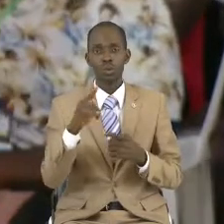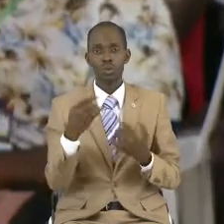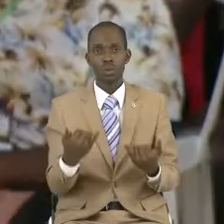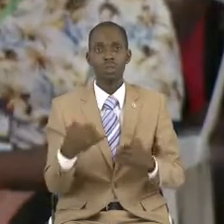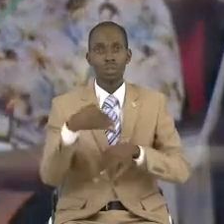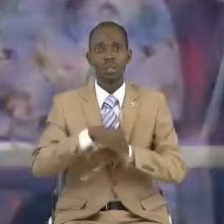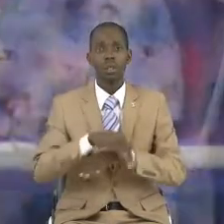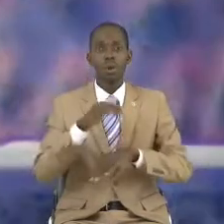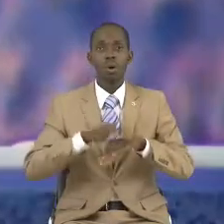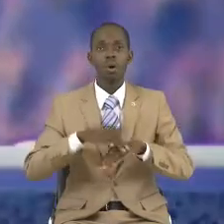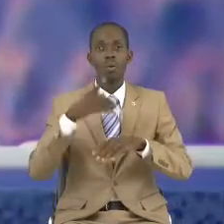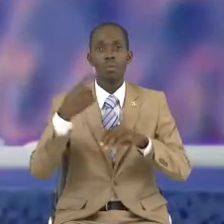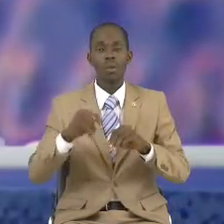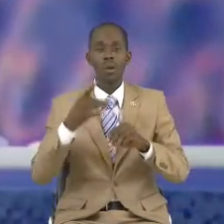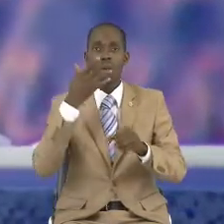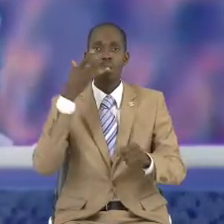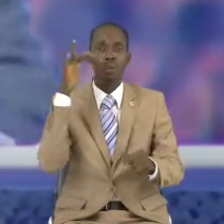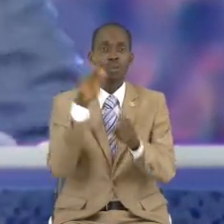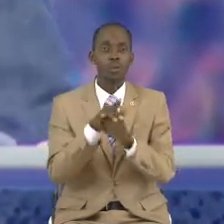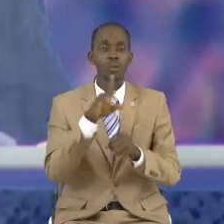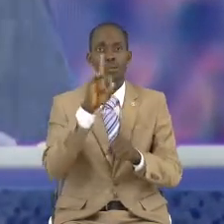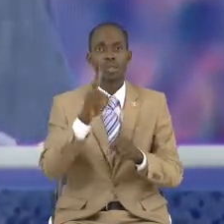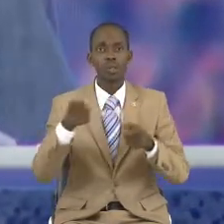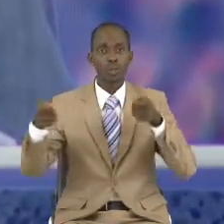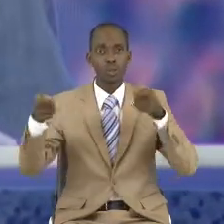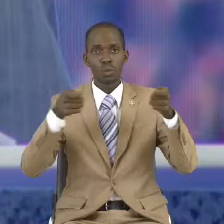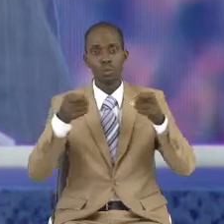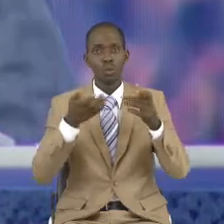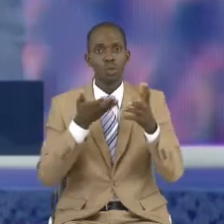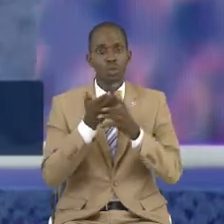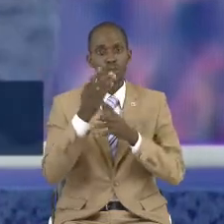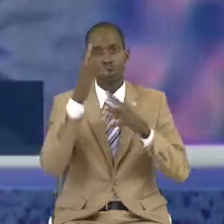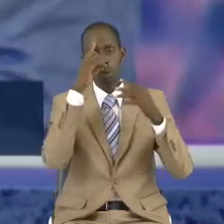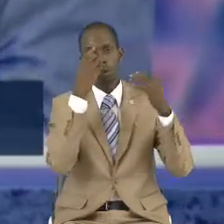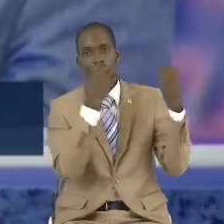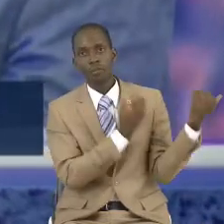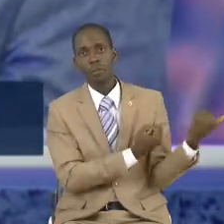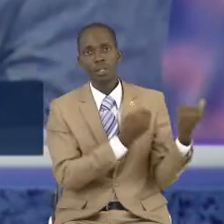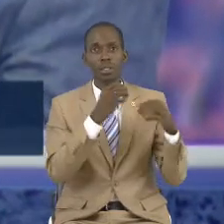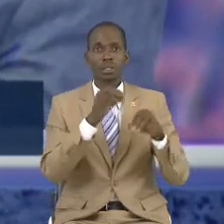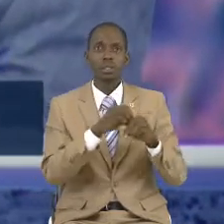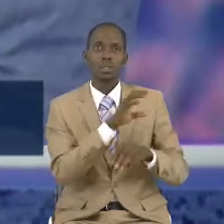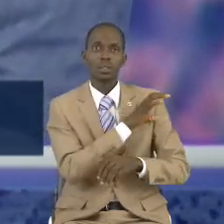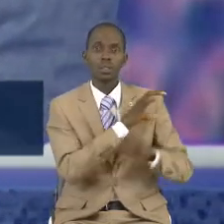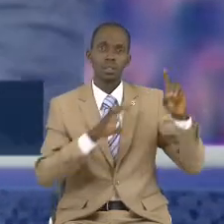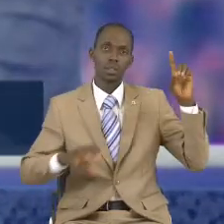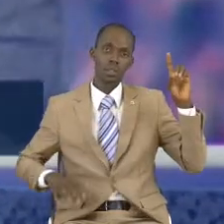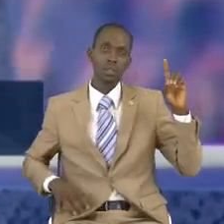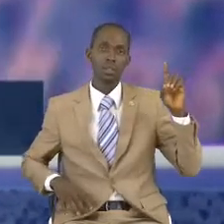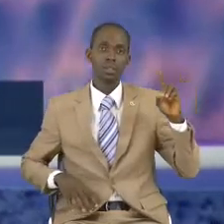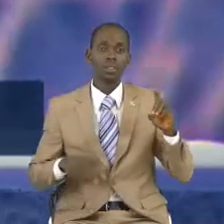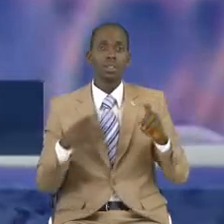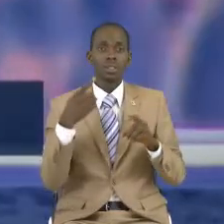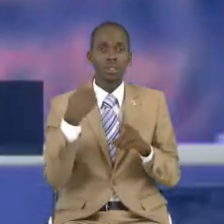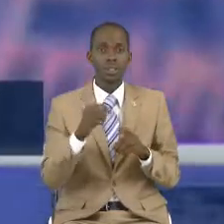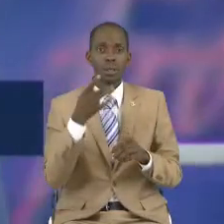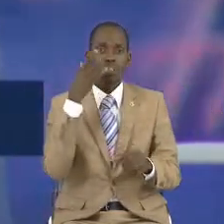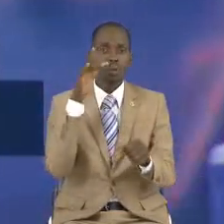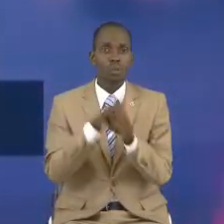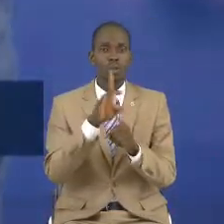promised dominion through faith in christ the promised dominion through